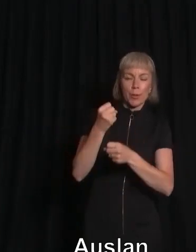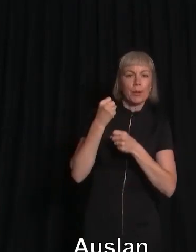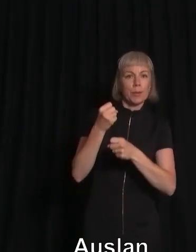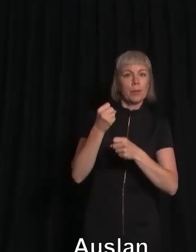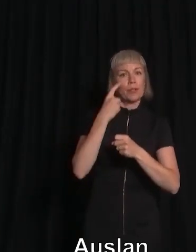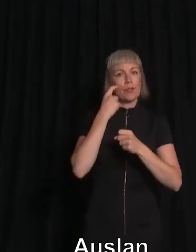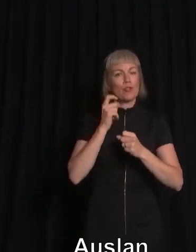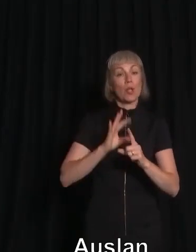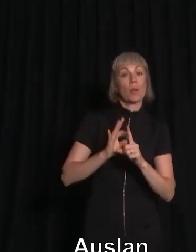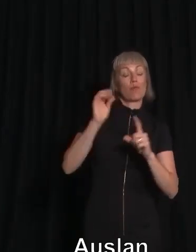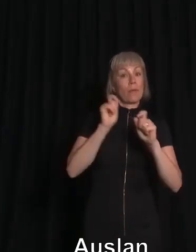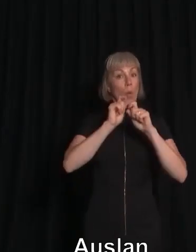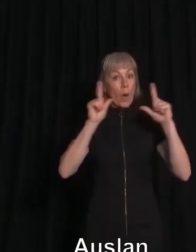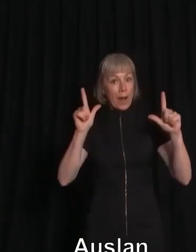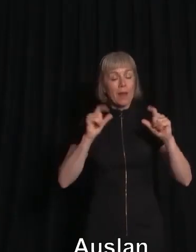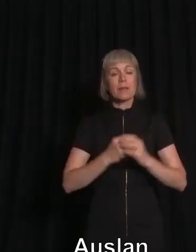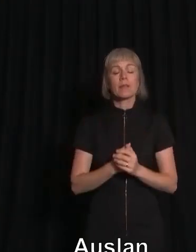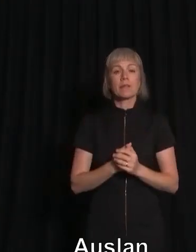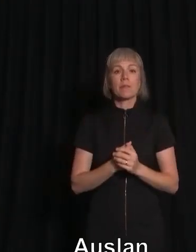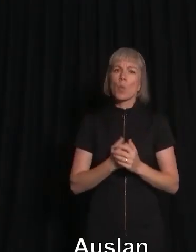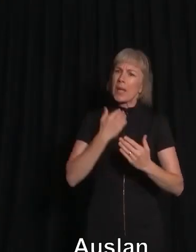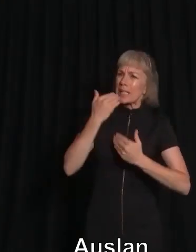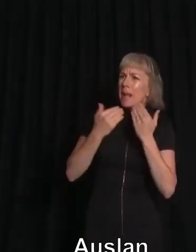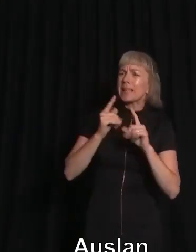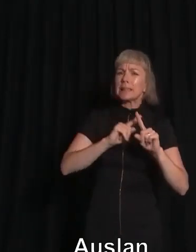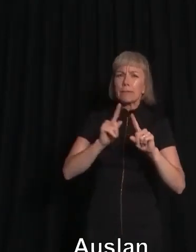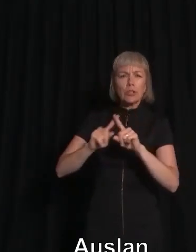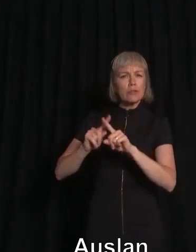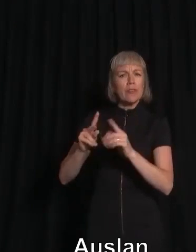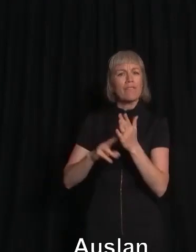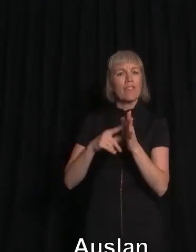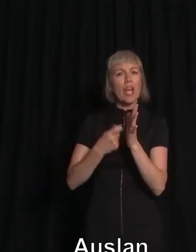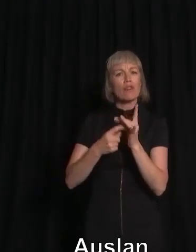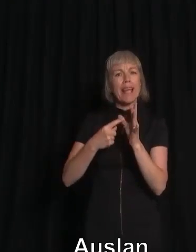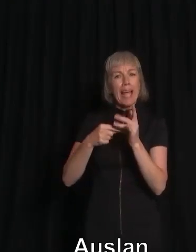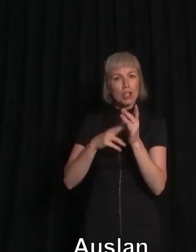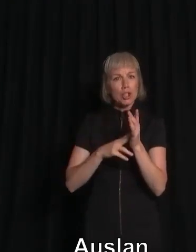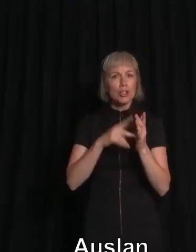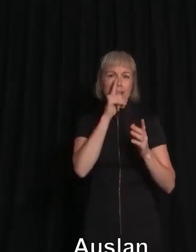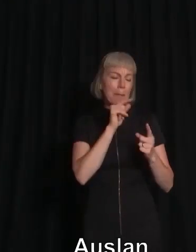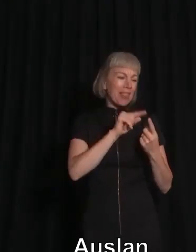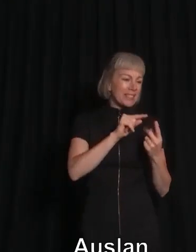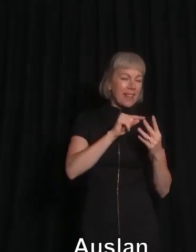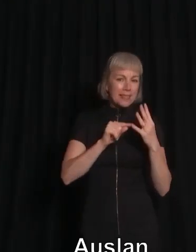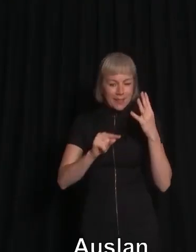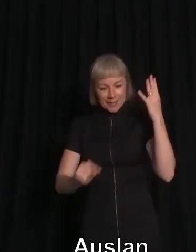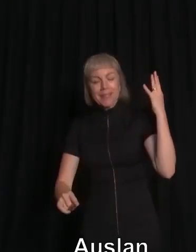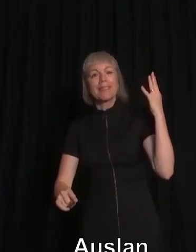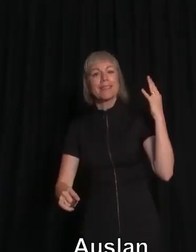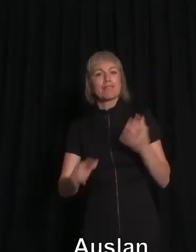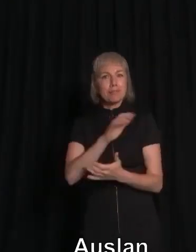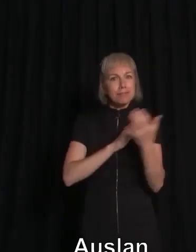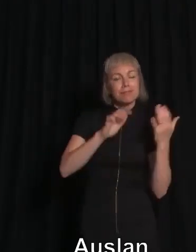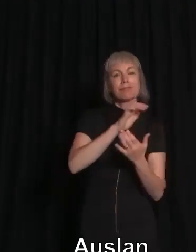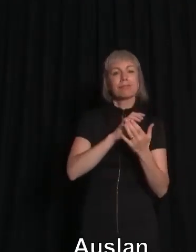awareness and speaking about all the different variation of how someone is born intersex. It's a bit